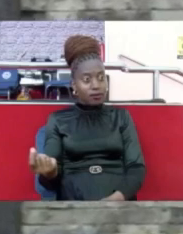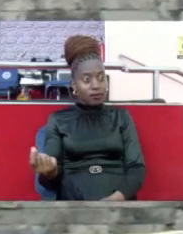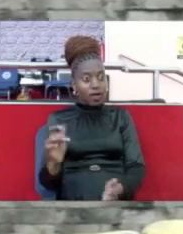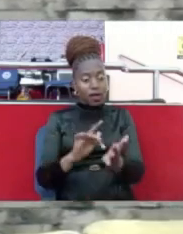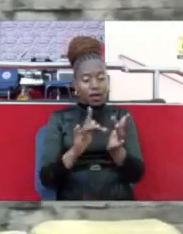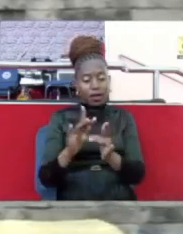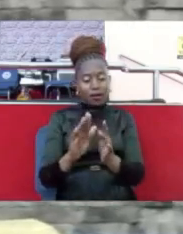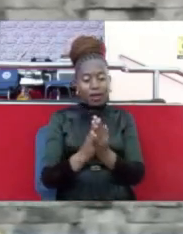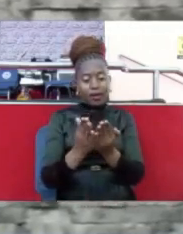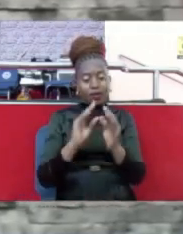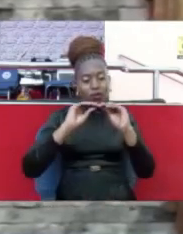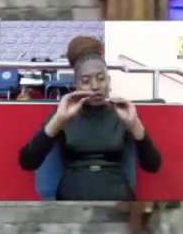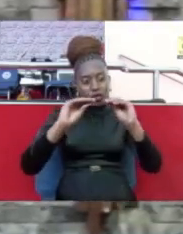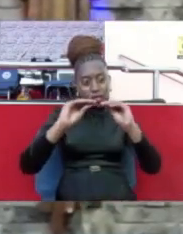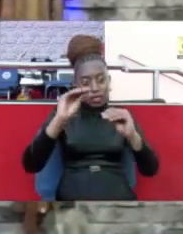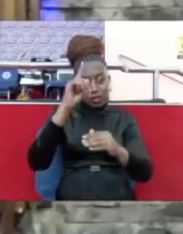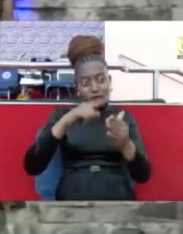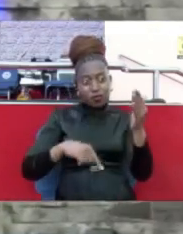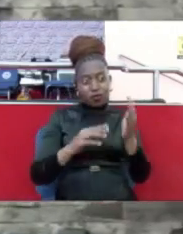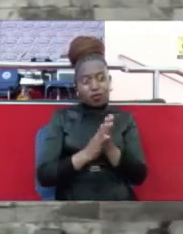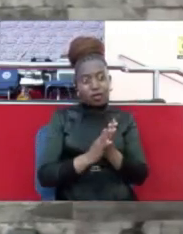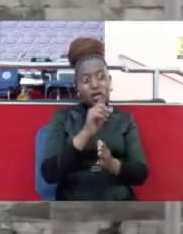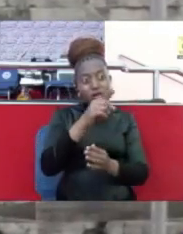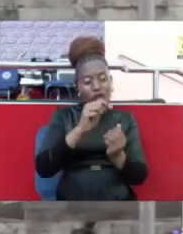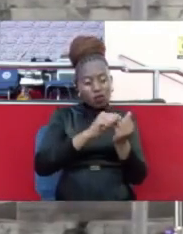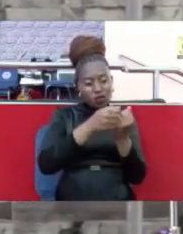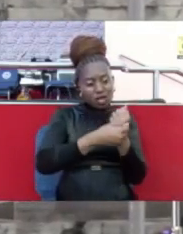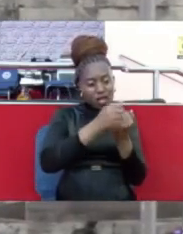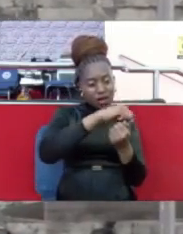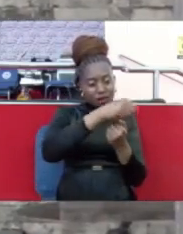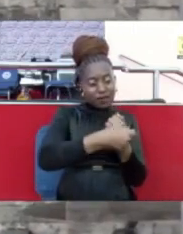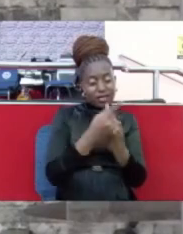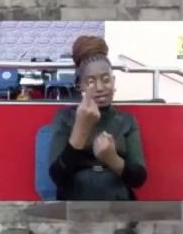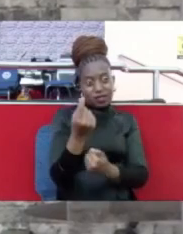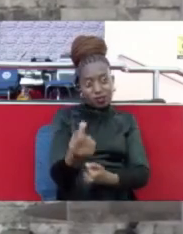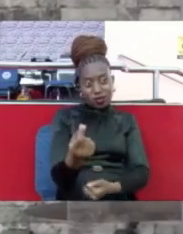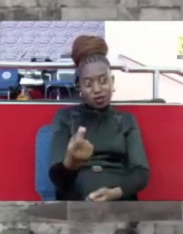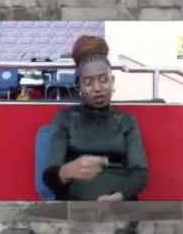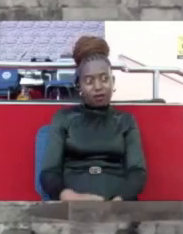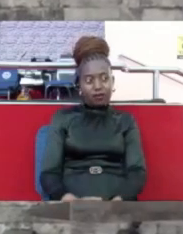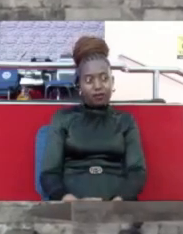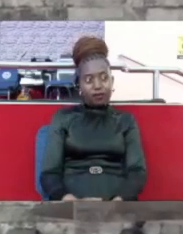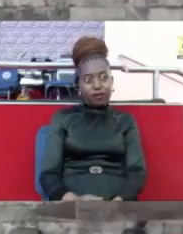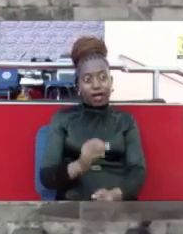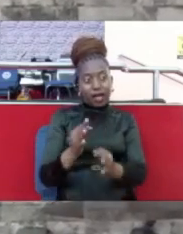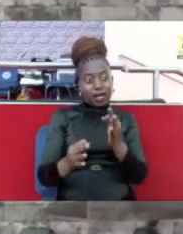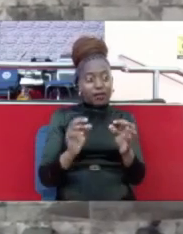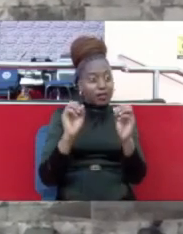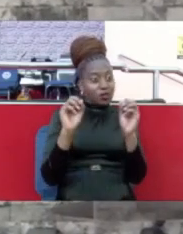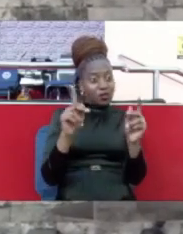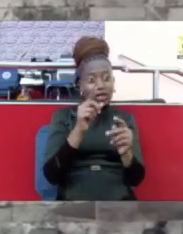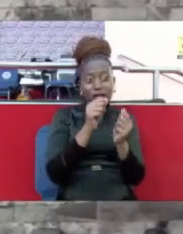teaches us, maandiko yanatufunza, you'll reap a little. Utavuna kidogo. And if that's okay with you, that's okay with